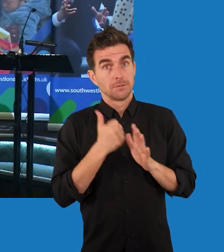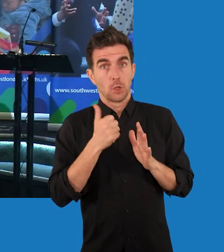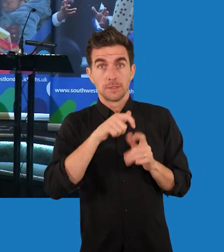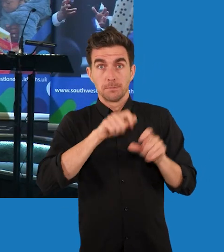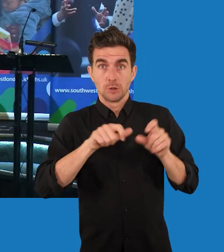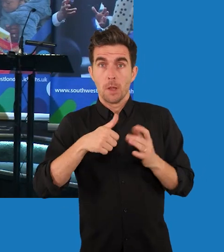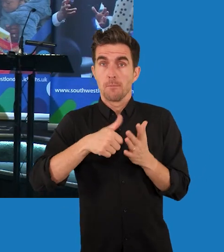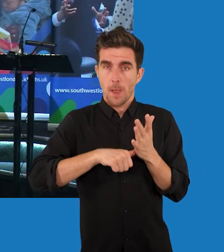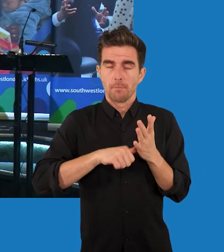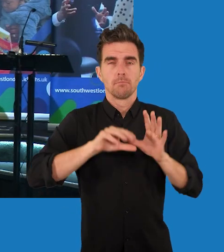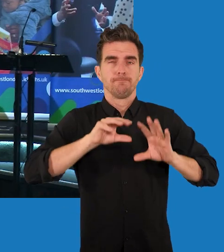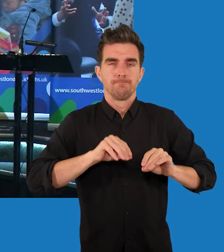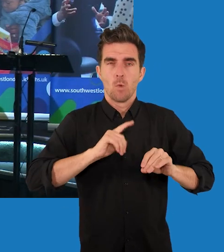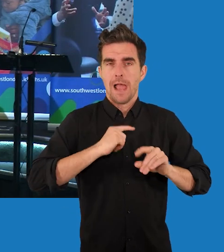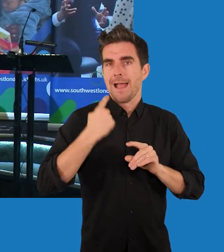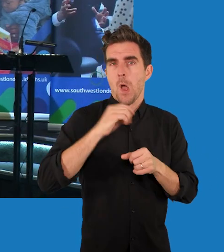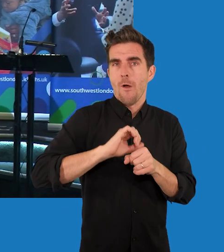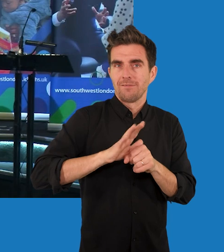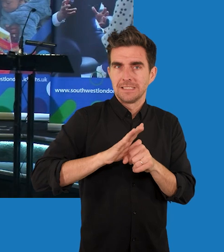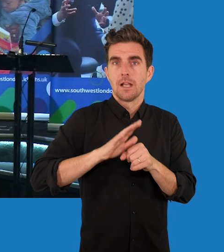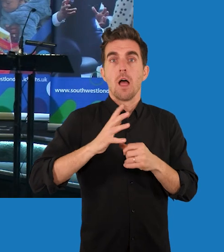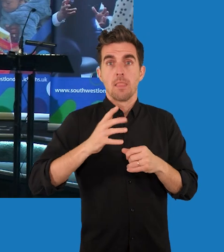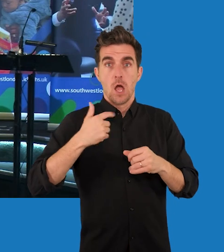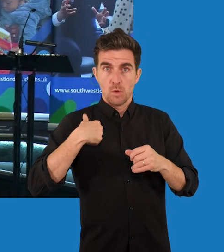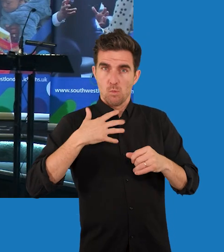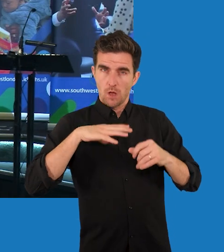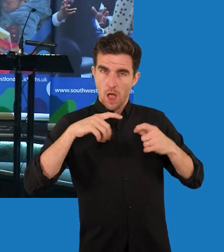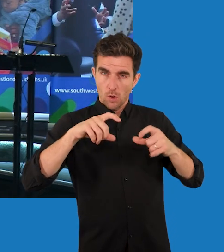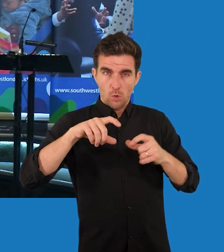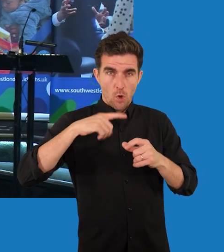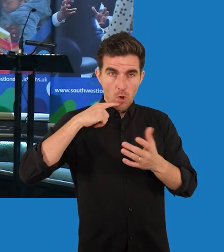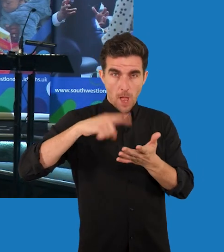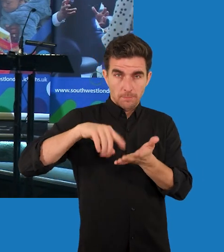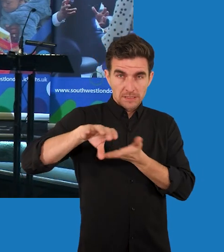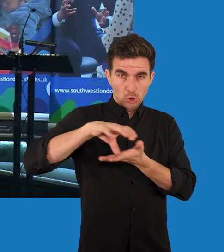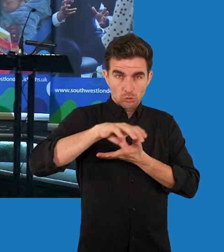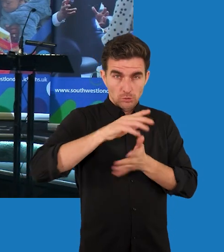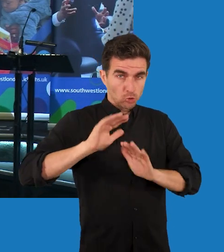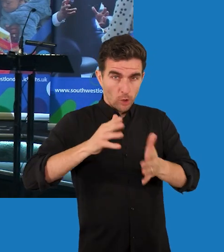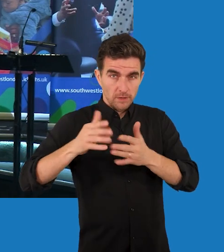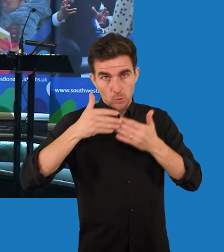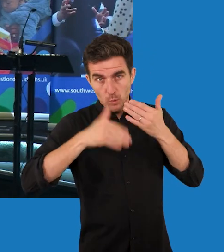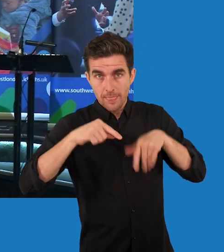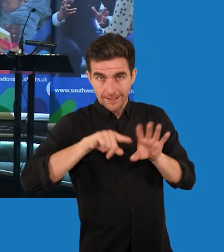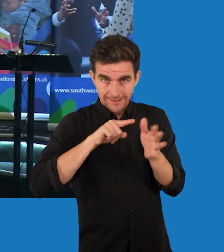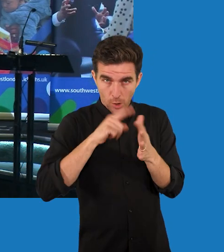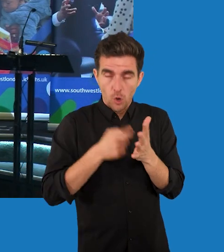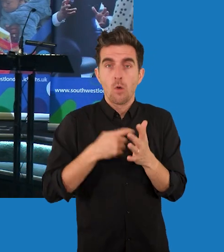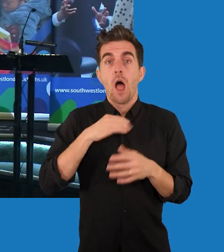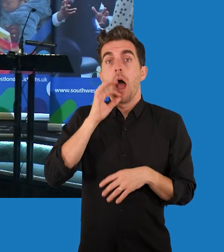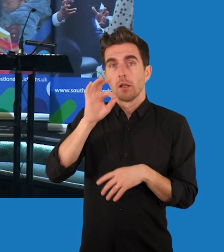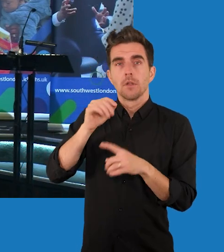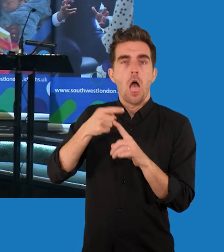Patient Programme, there was a pause after COVID, but we're certainly intending to commission services for the rest of this financial year, and